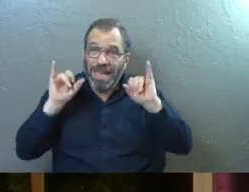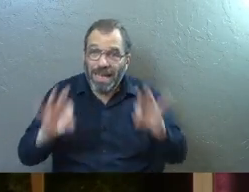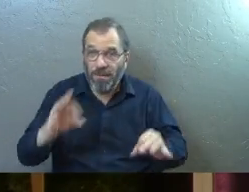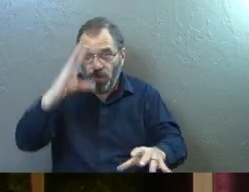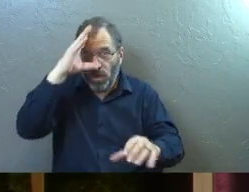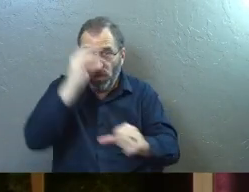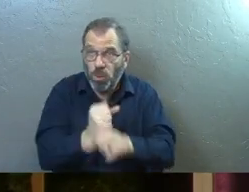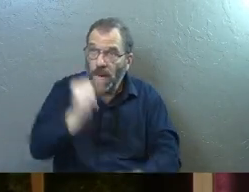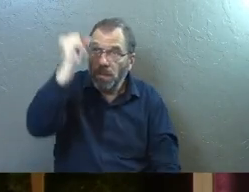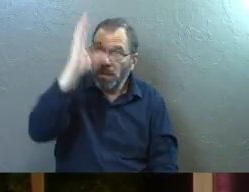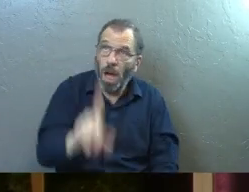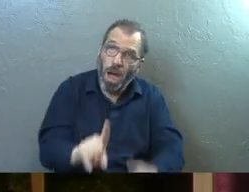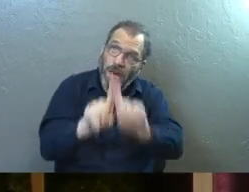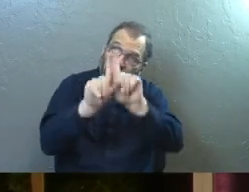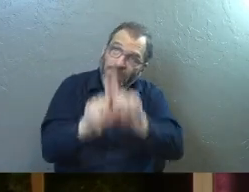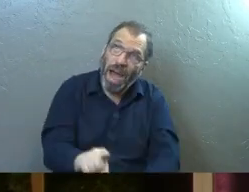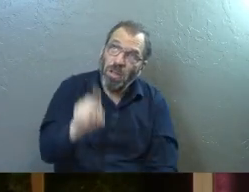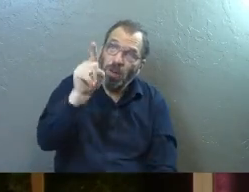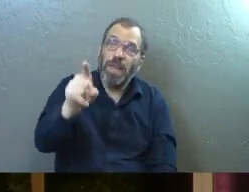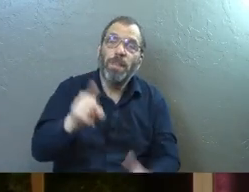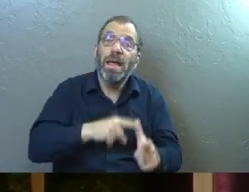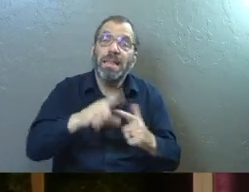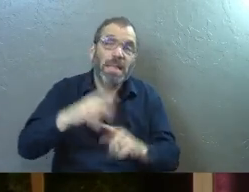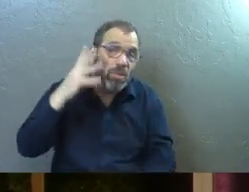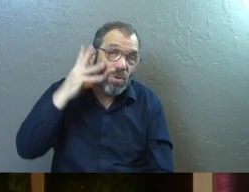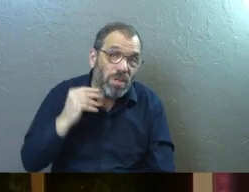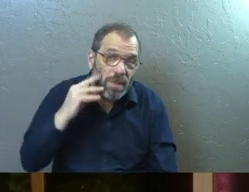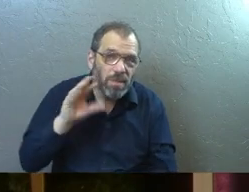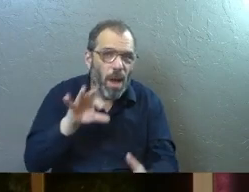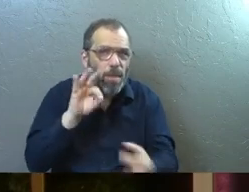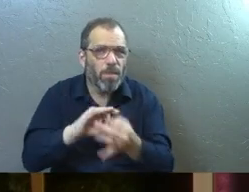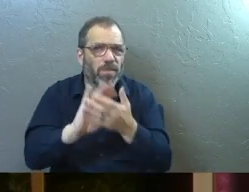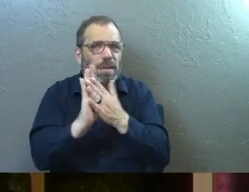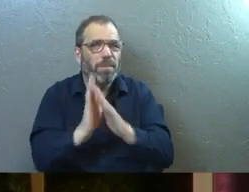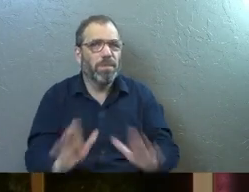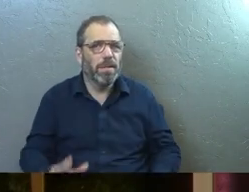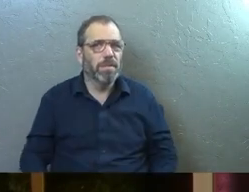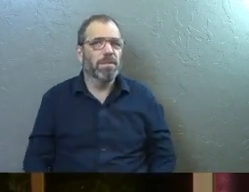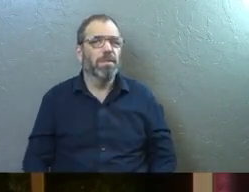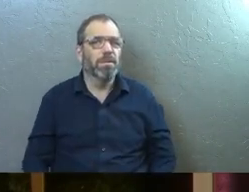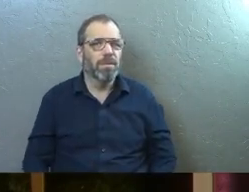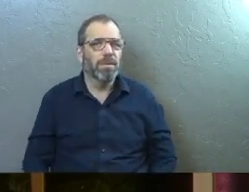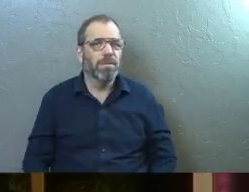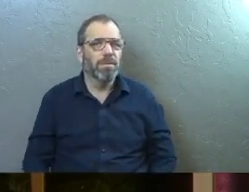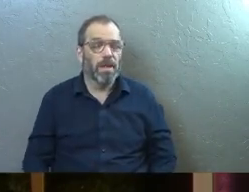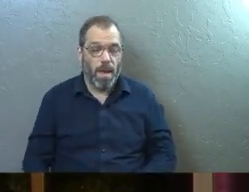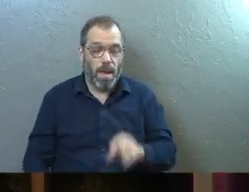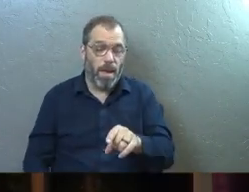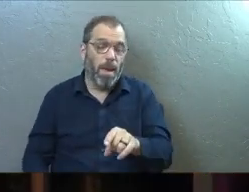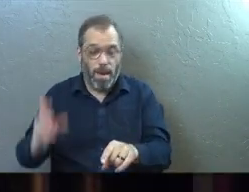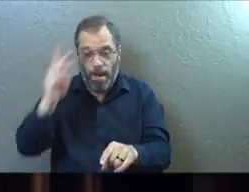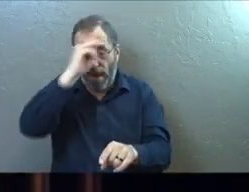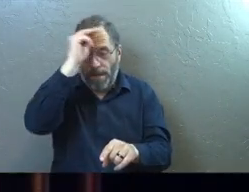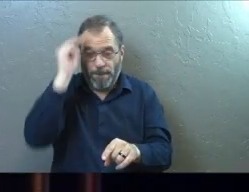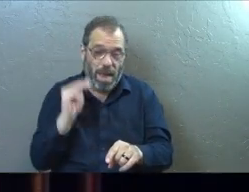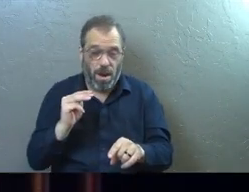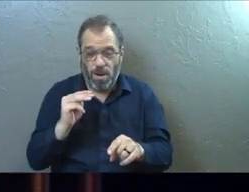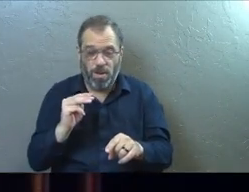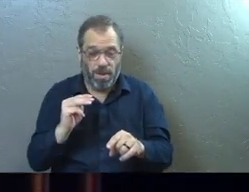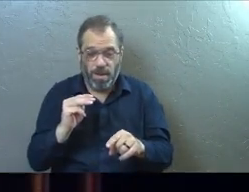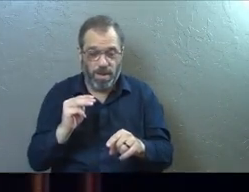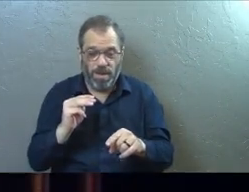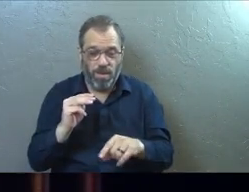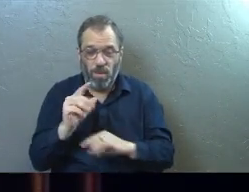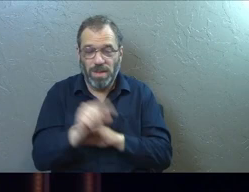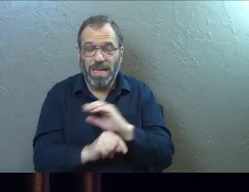can trust God and walk in that, you can experience peace. I think Mary exemplifies this. She could be freaking out, and I'm sure she